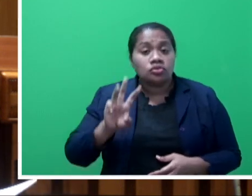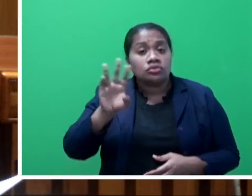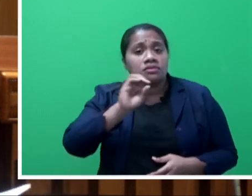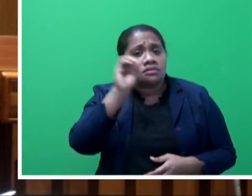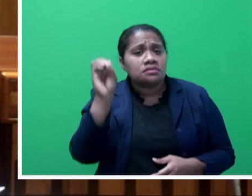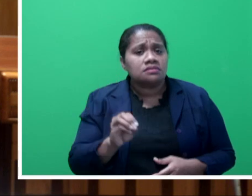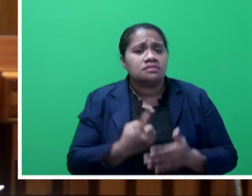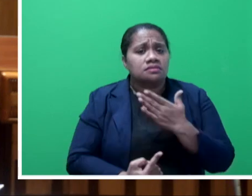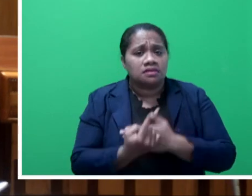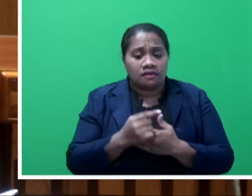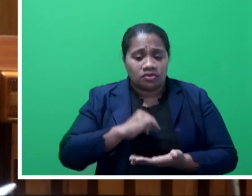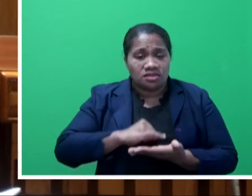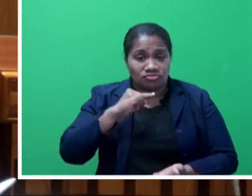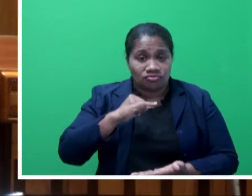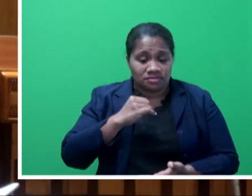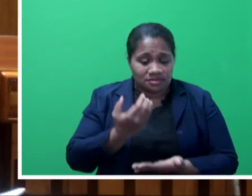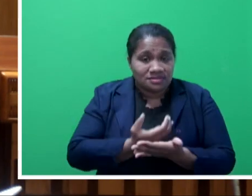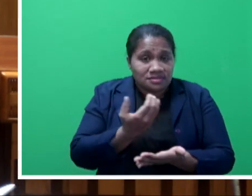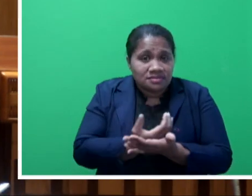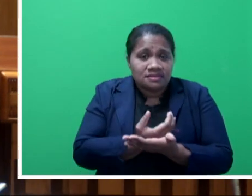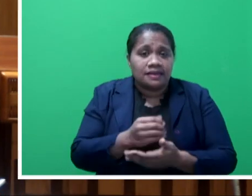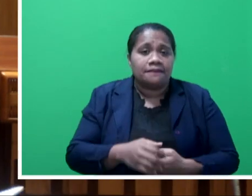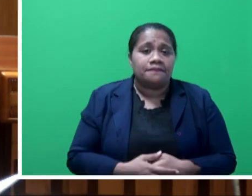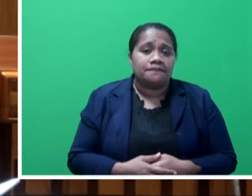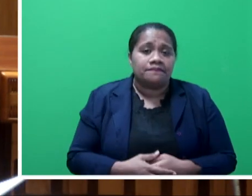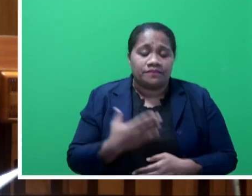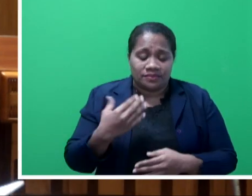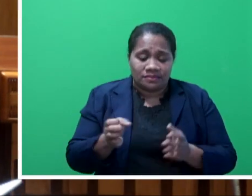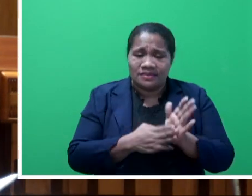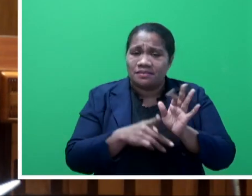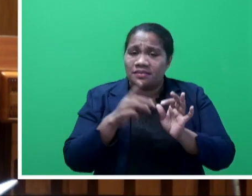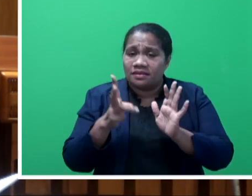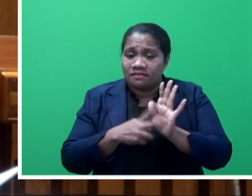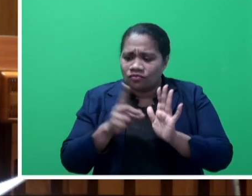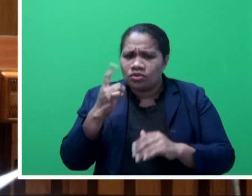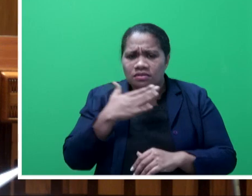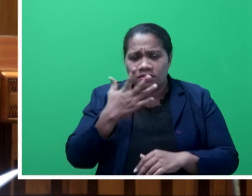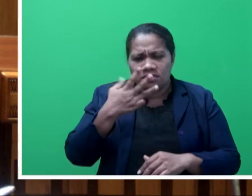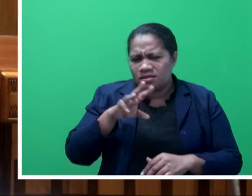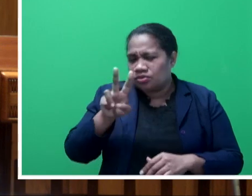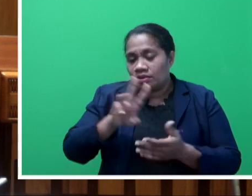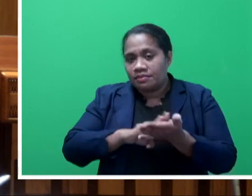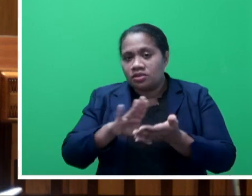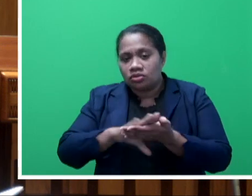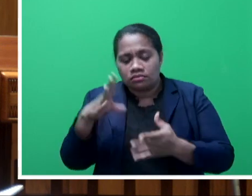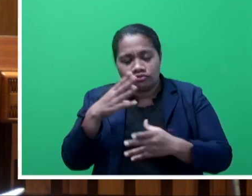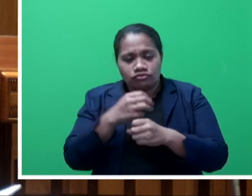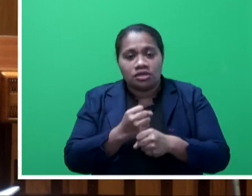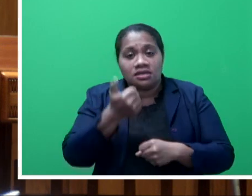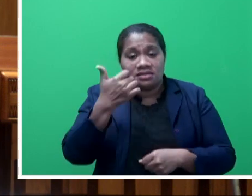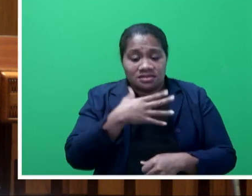implied interest saving has an implied NPV benefit of $132 million on total loans of $649